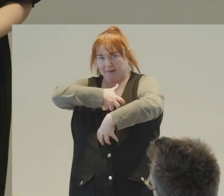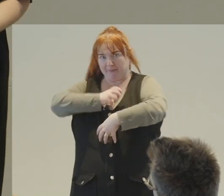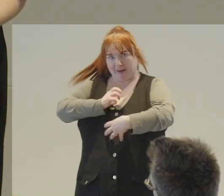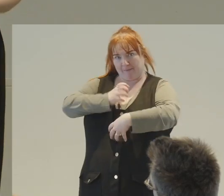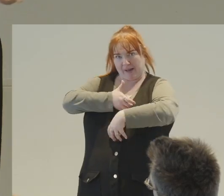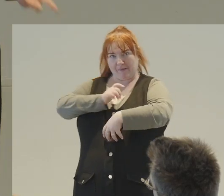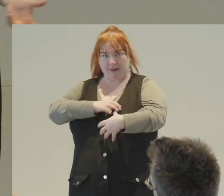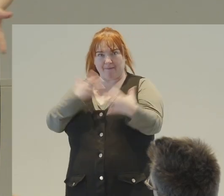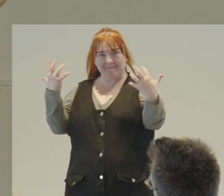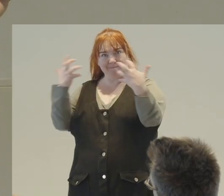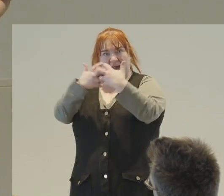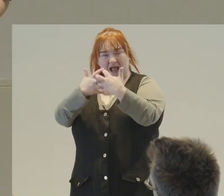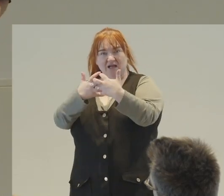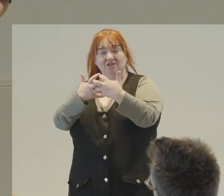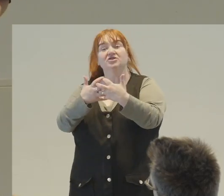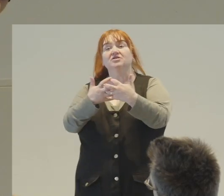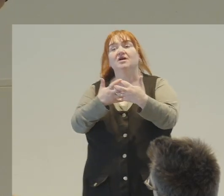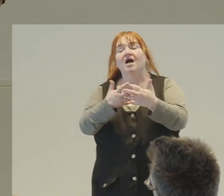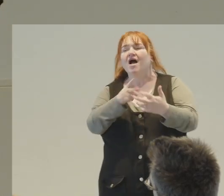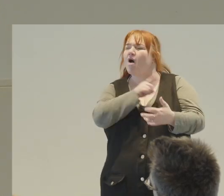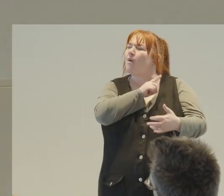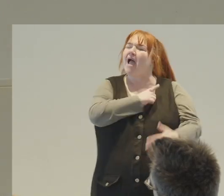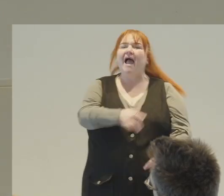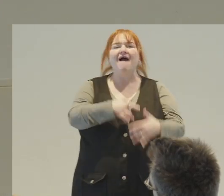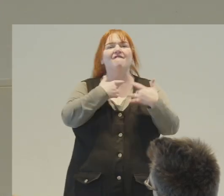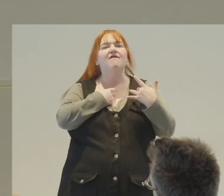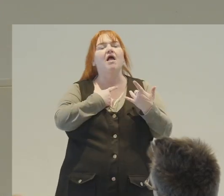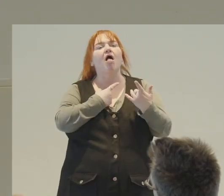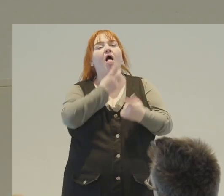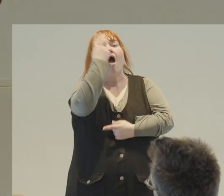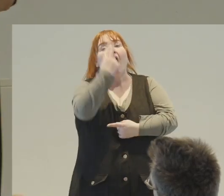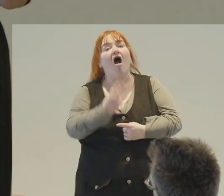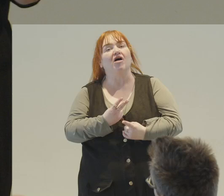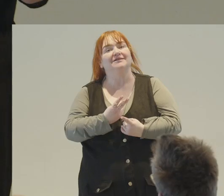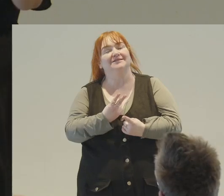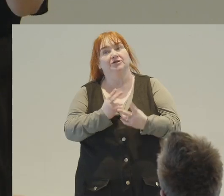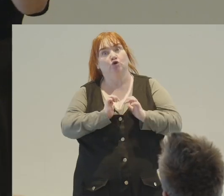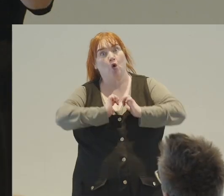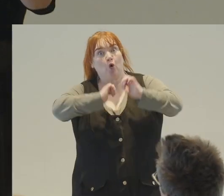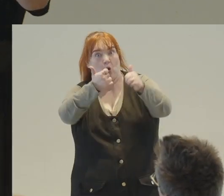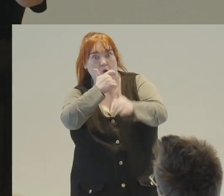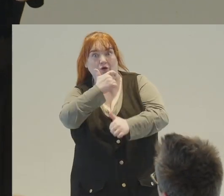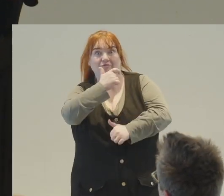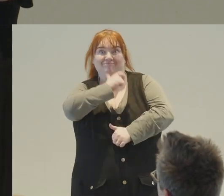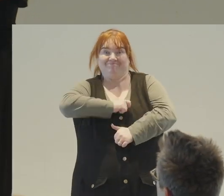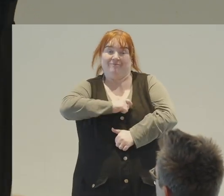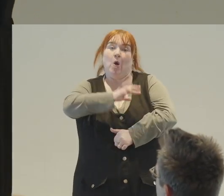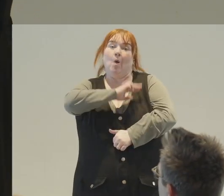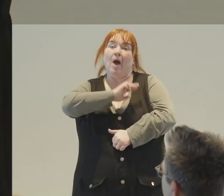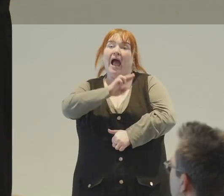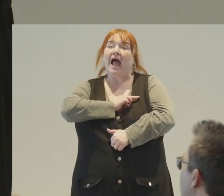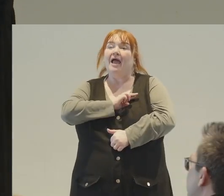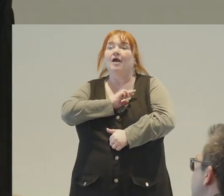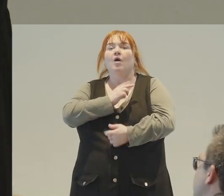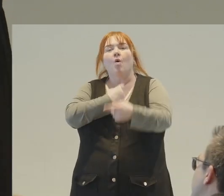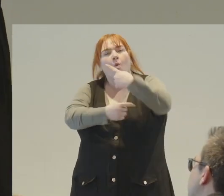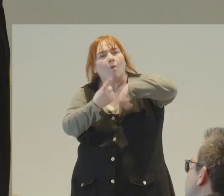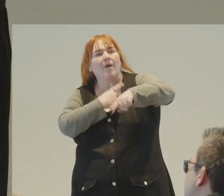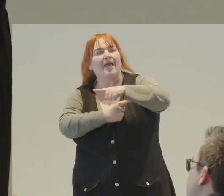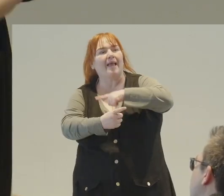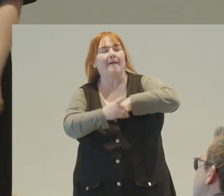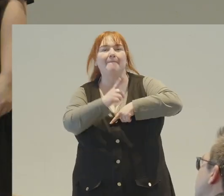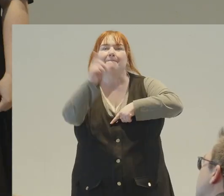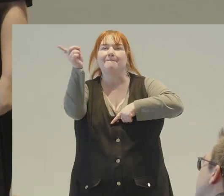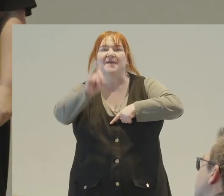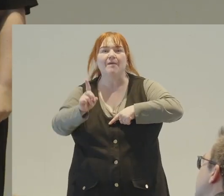good at this work, because we're people, right? But it's about that kind of unseen working with the energy in the